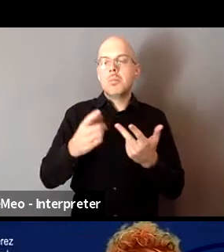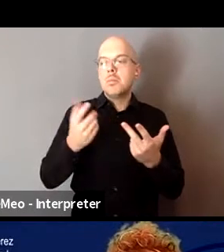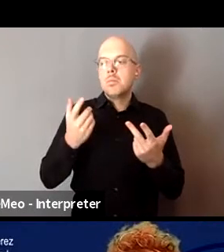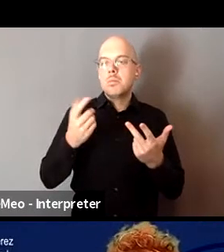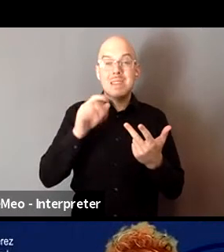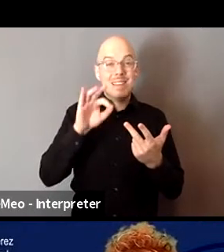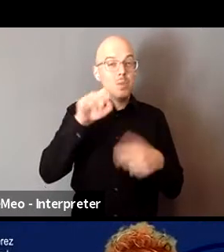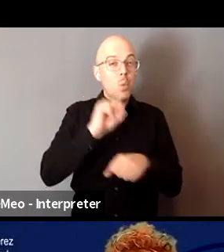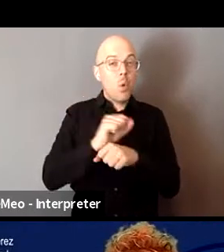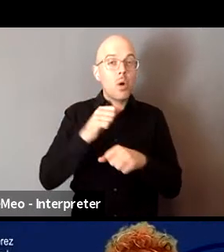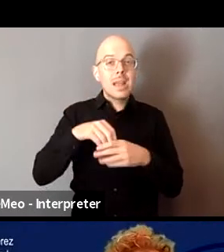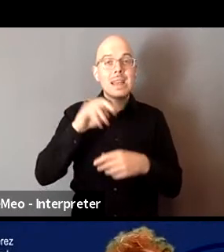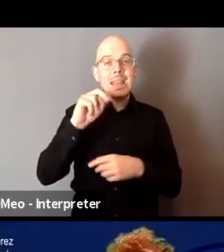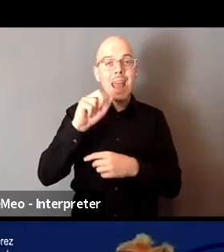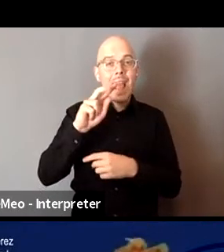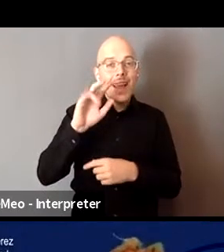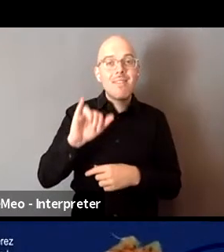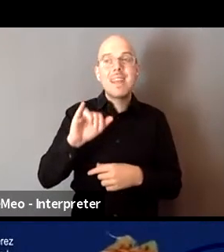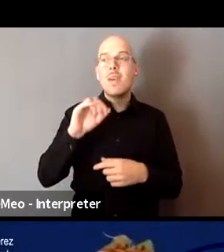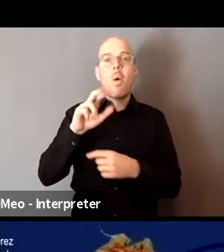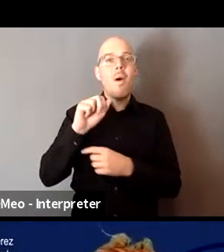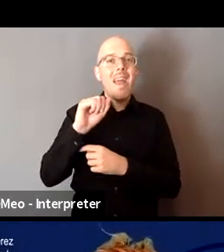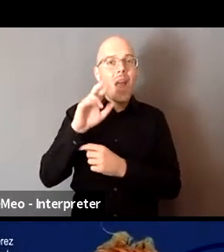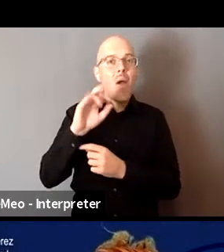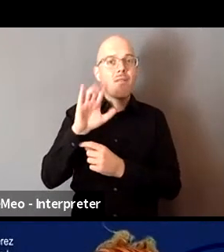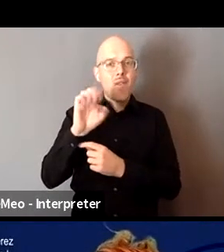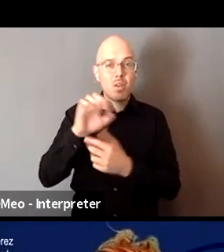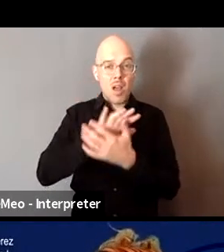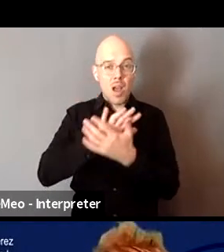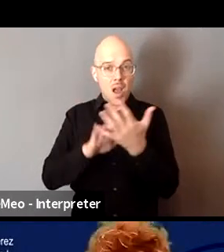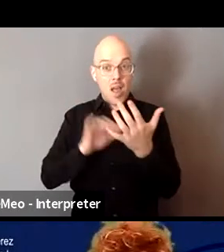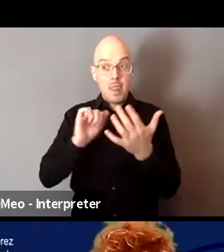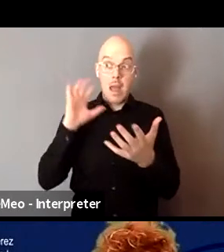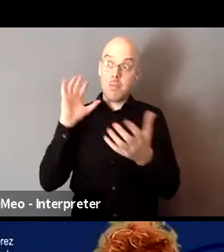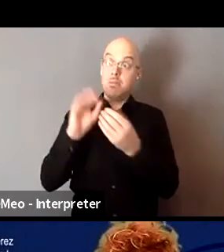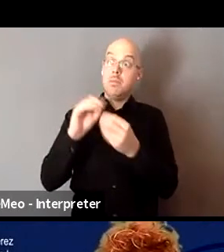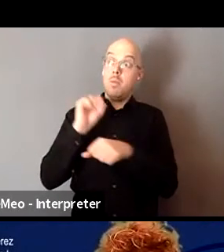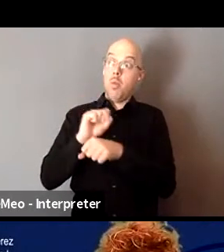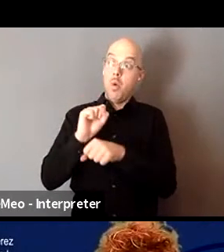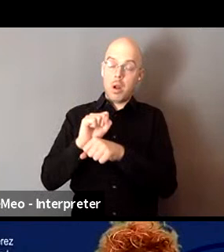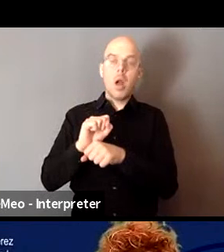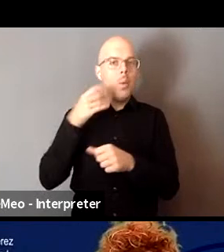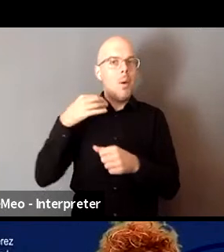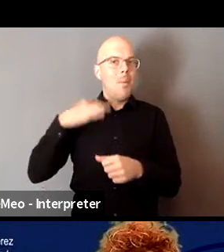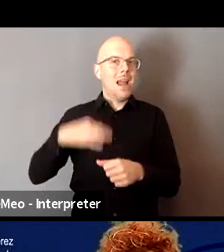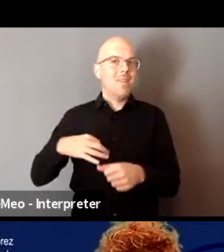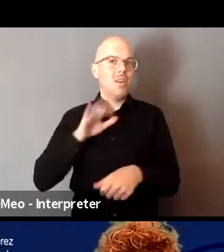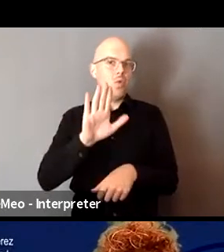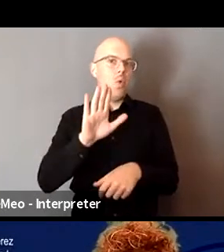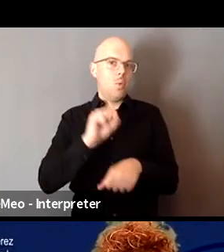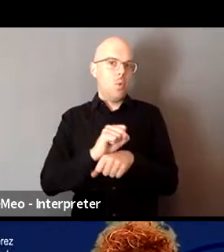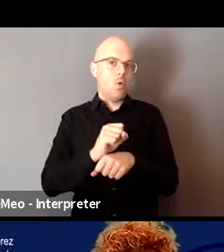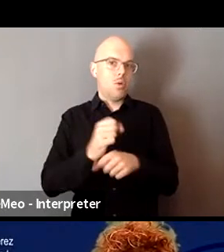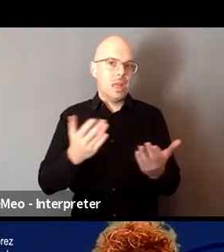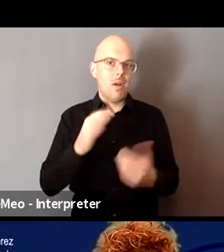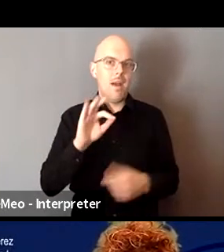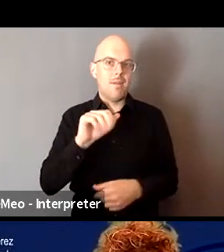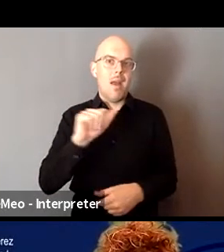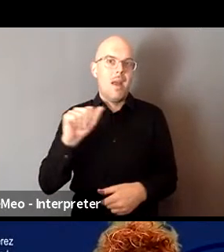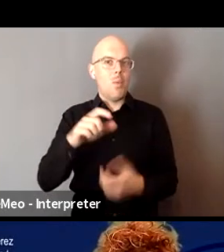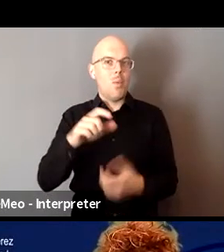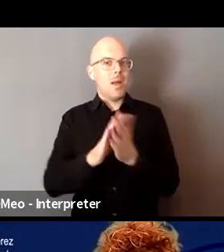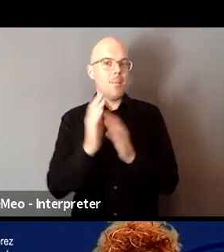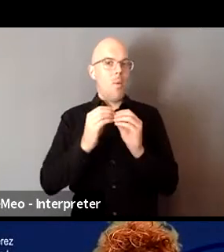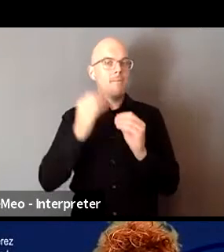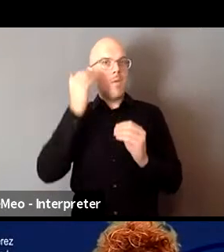the Navy or the Air Force branches, any of that you bring to the job is going to give you a greater familiarity, and it's going to